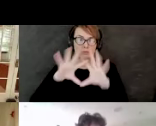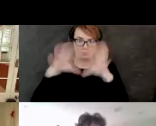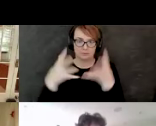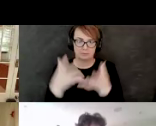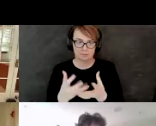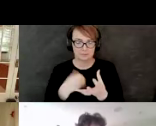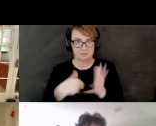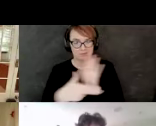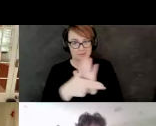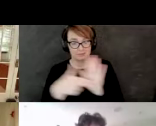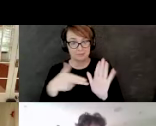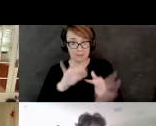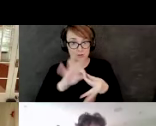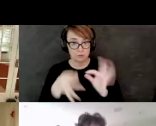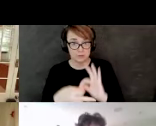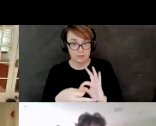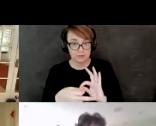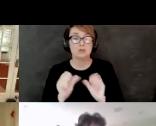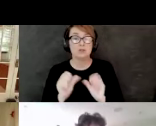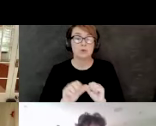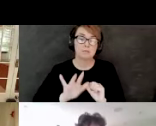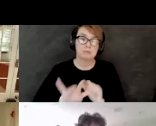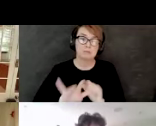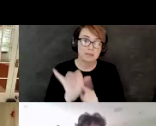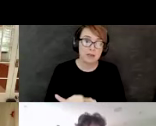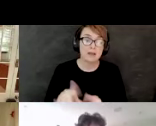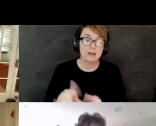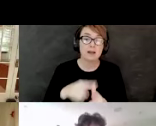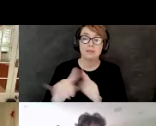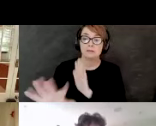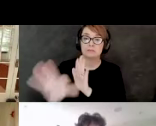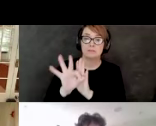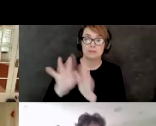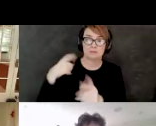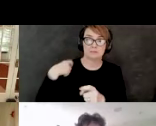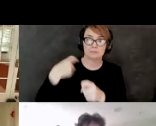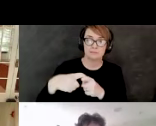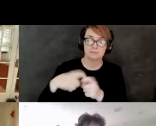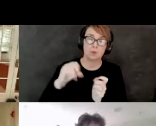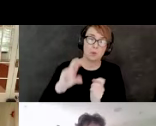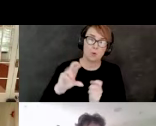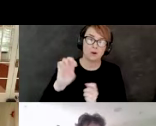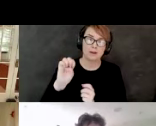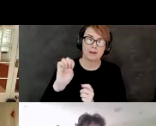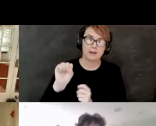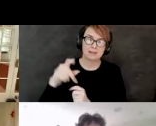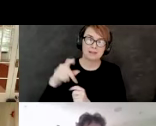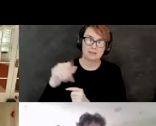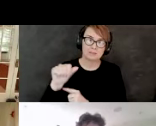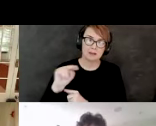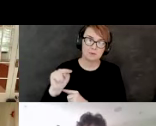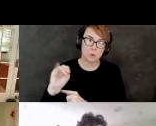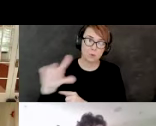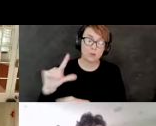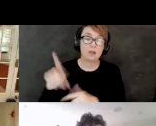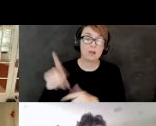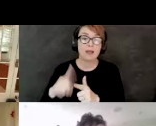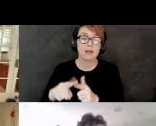Interpretación. Selecciónelo y de ahí seleccione su idioma Spanish o Español y también Mute Original Audio para silenciar el